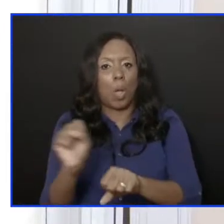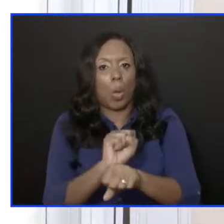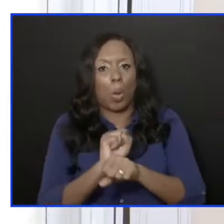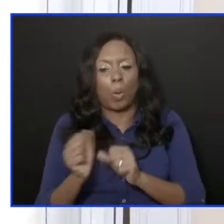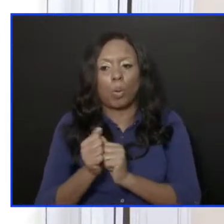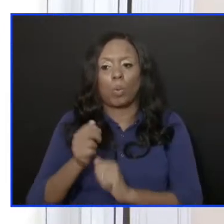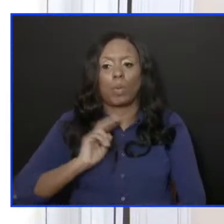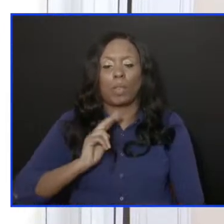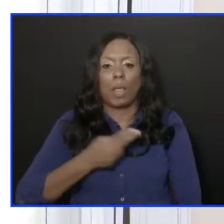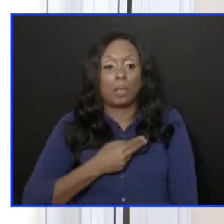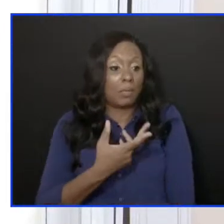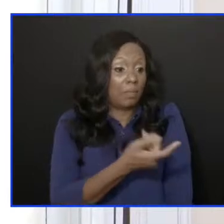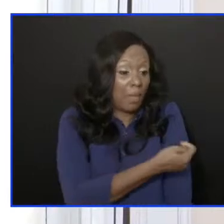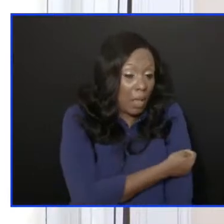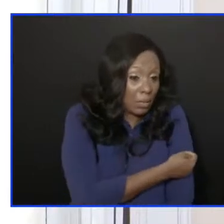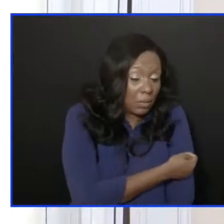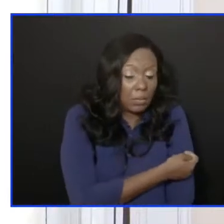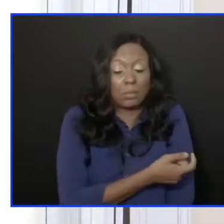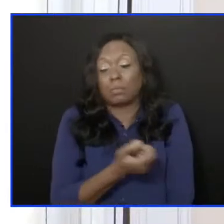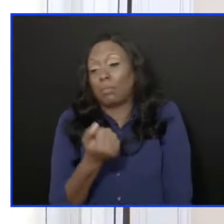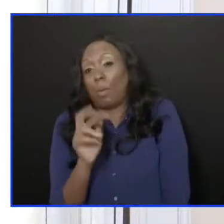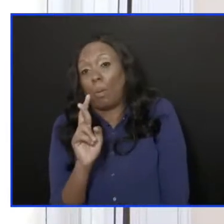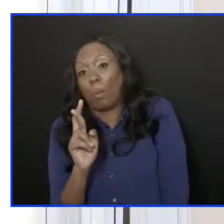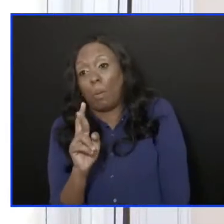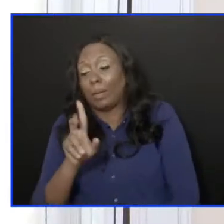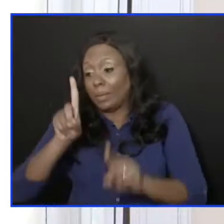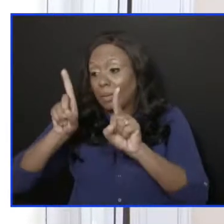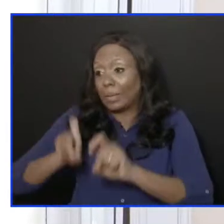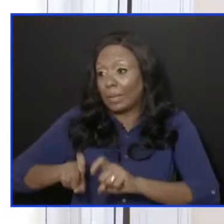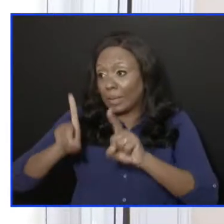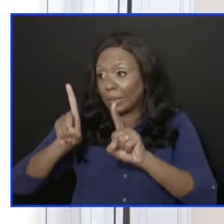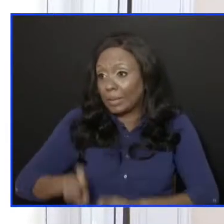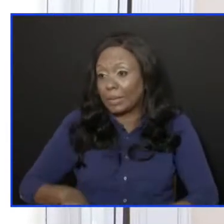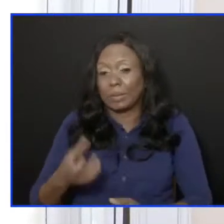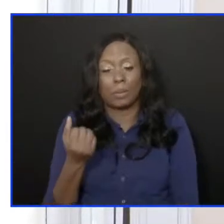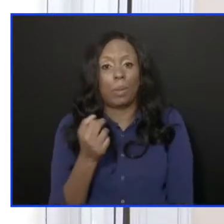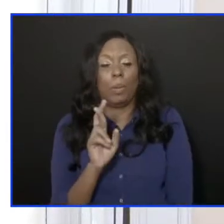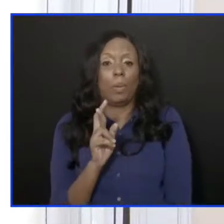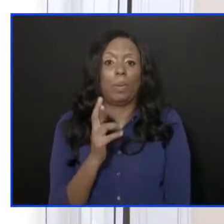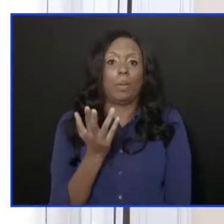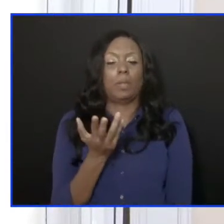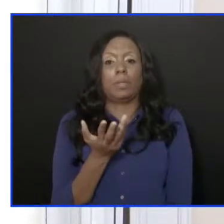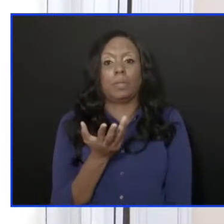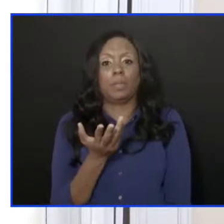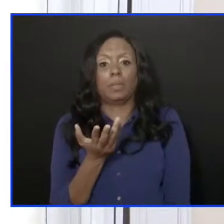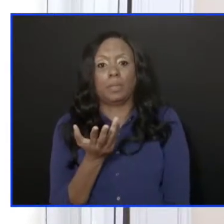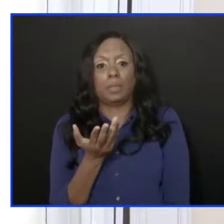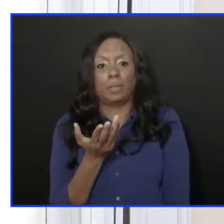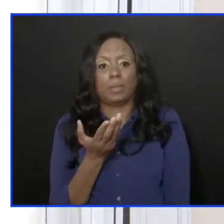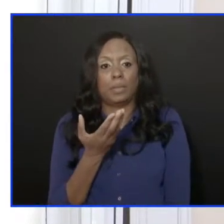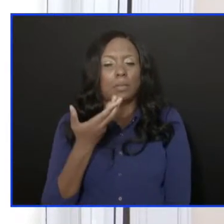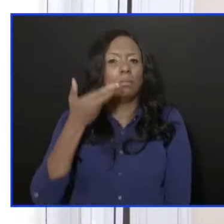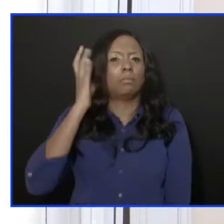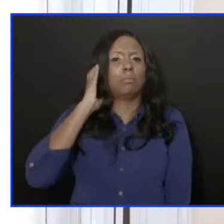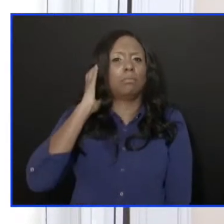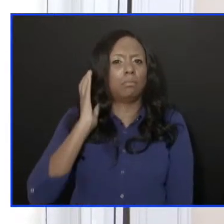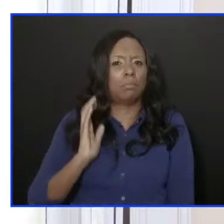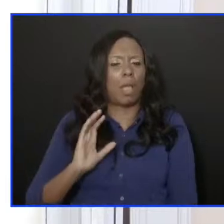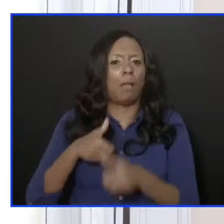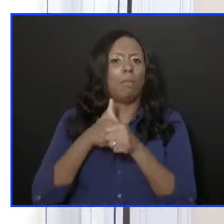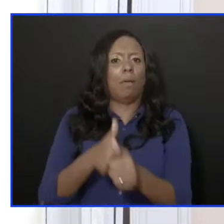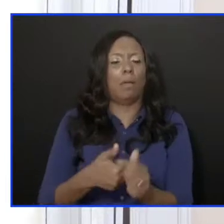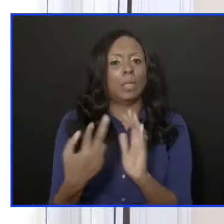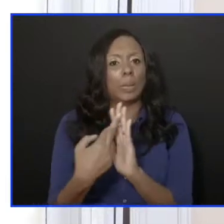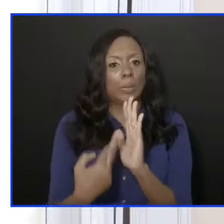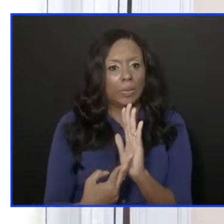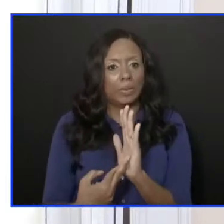whether in vaccinations or whether in the testing or whether in literally adhering to the various protocols.